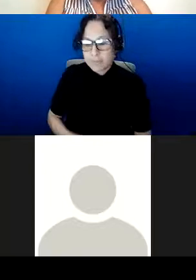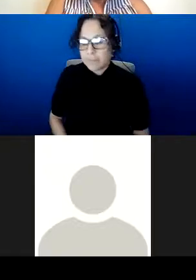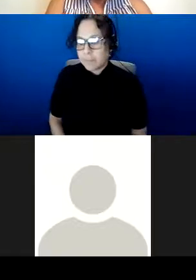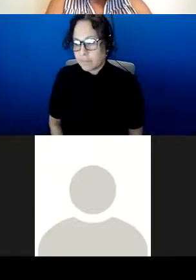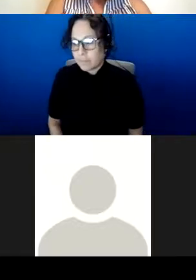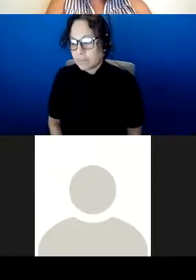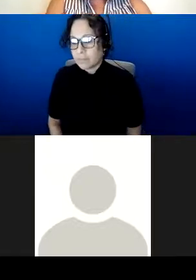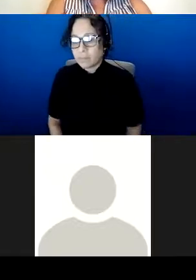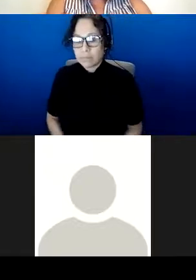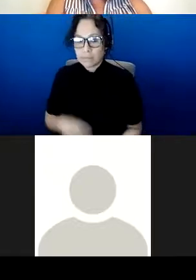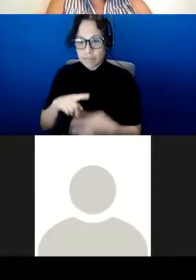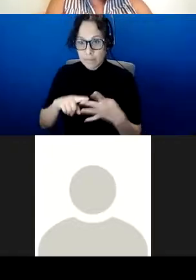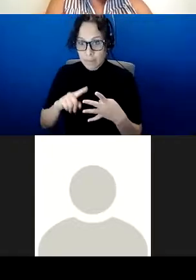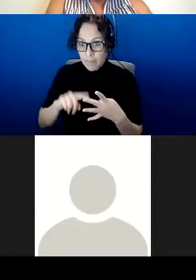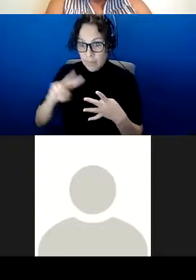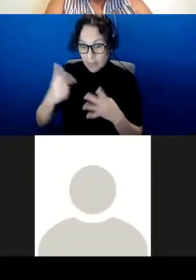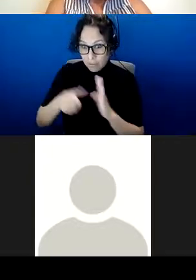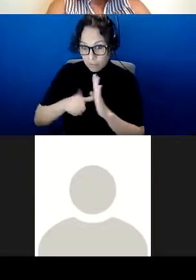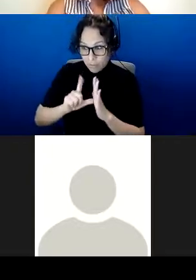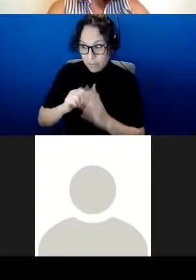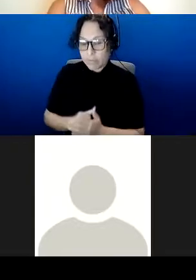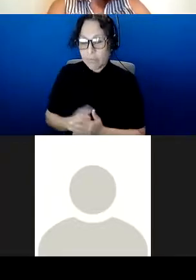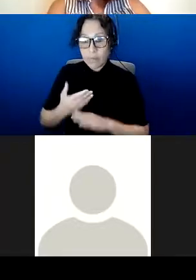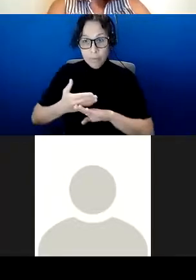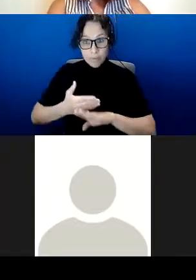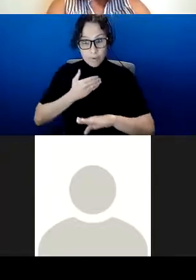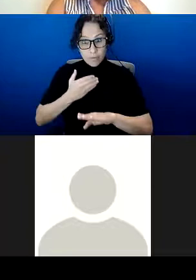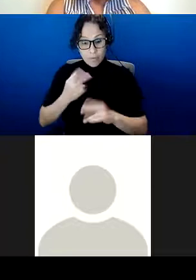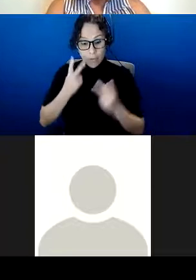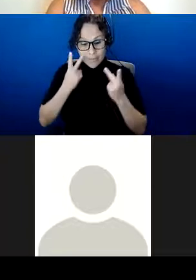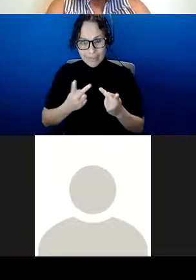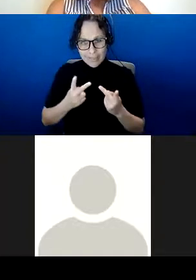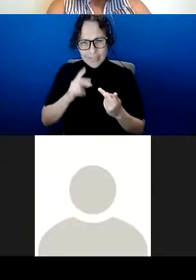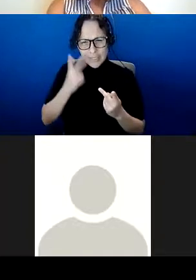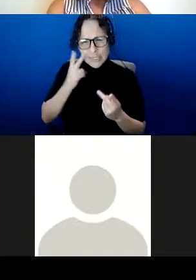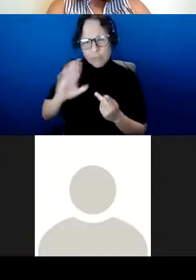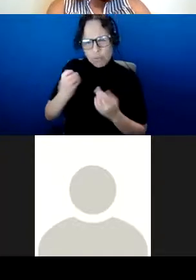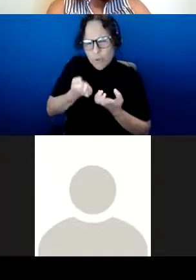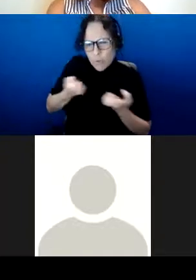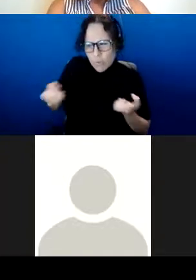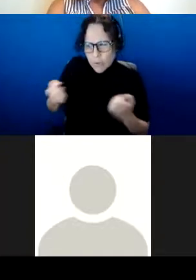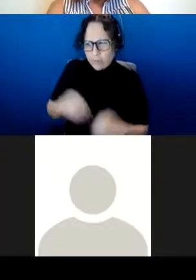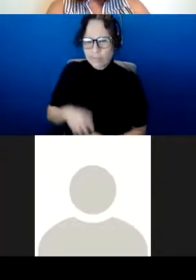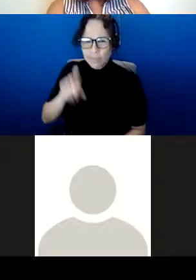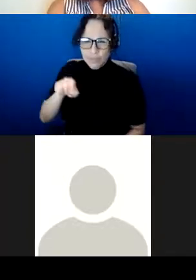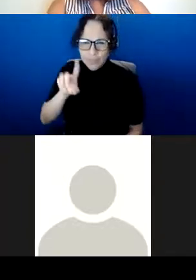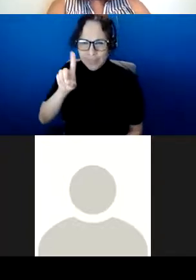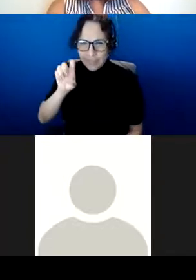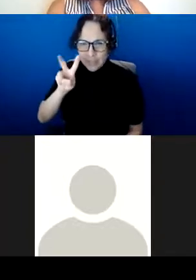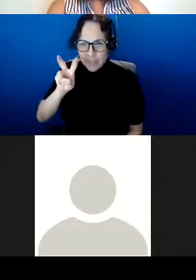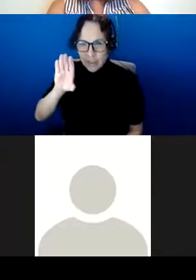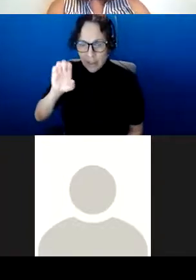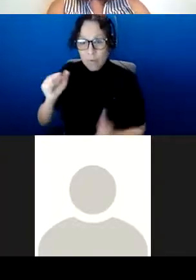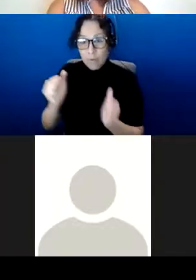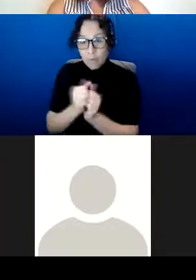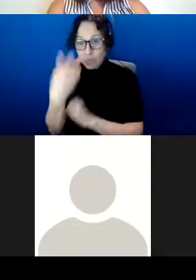Our second thing to review before the visit is our equipment. Obviously, we need a device with a camera and